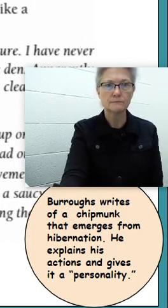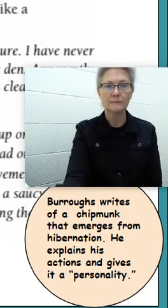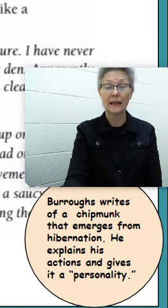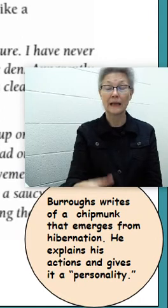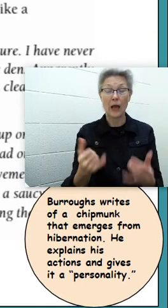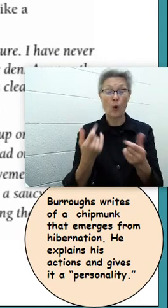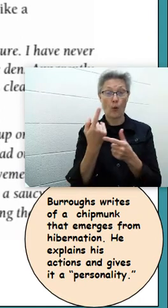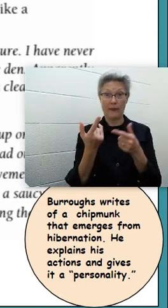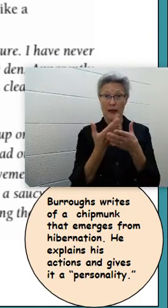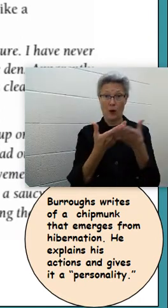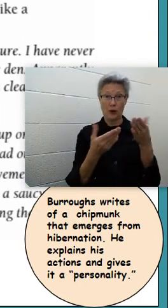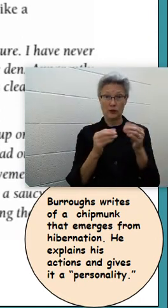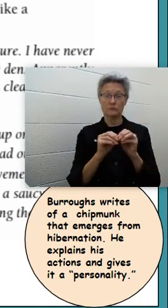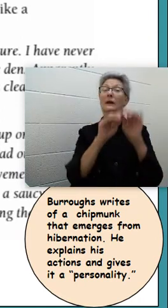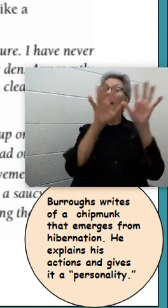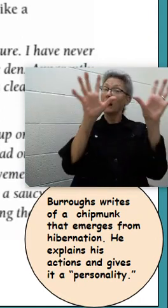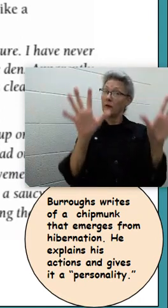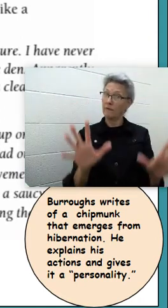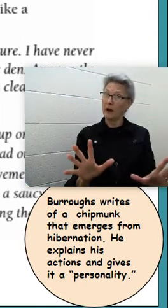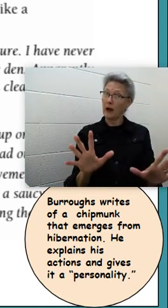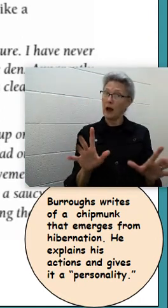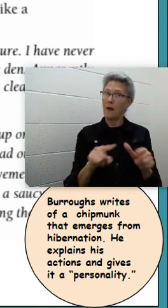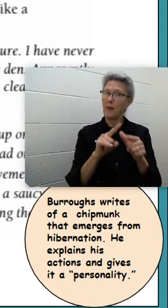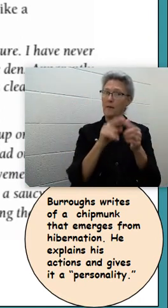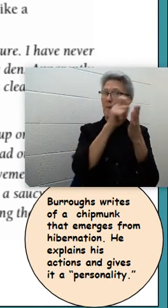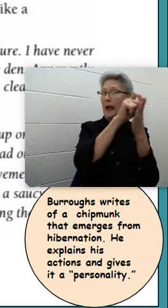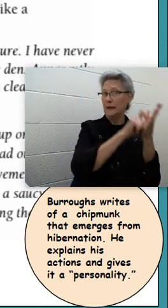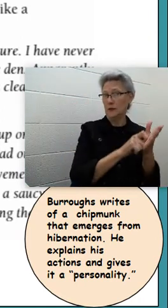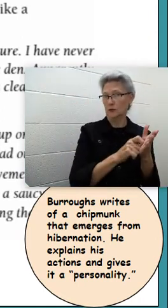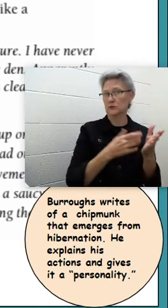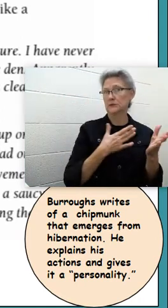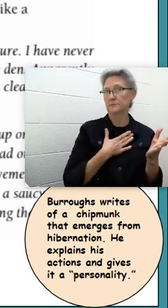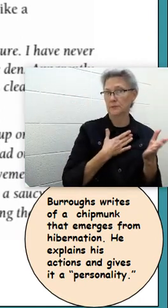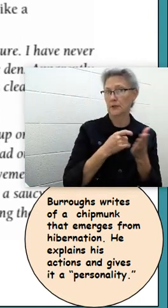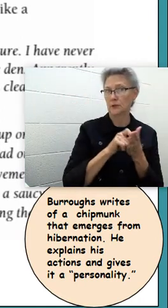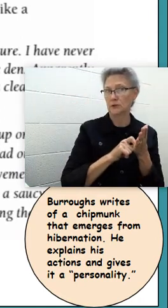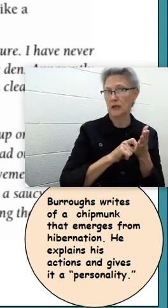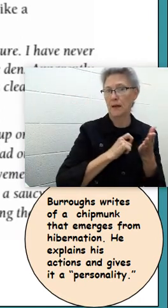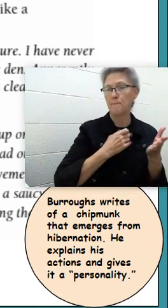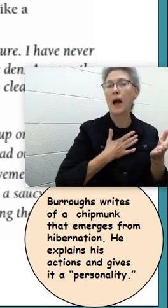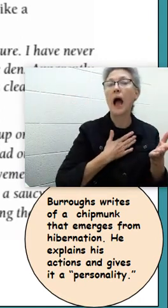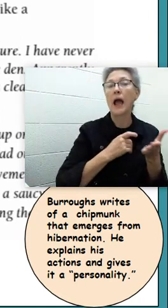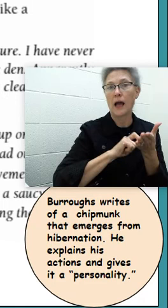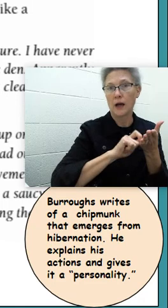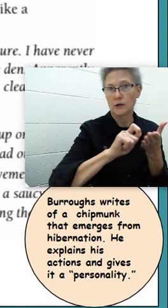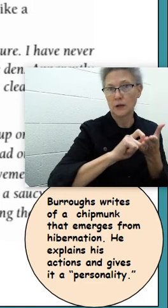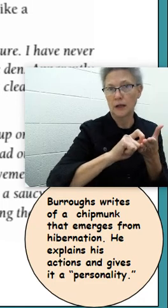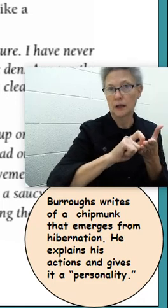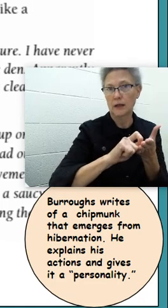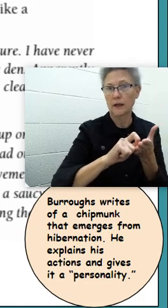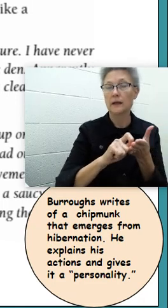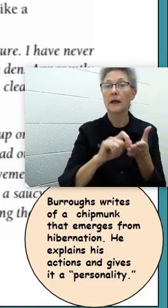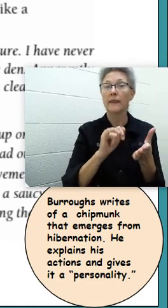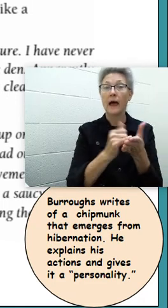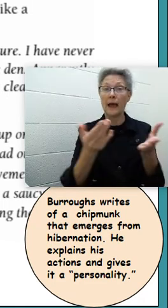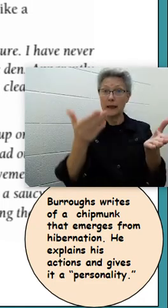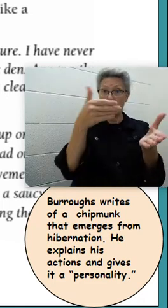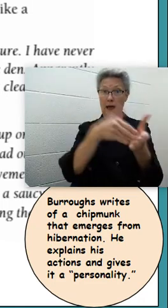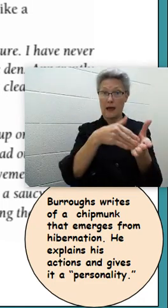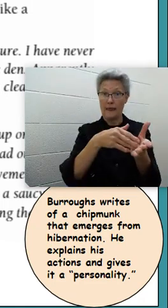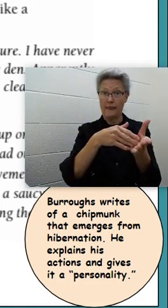Now, one thing I would like to clarify about my annotations and my underlining here is that, again,